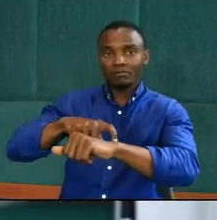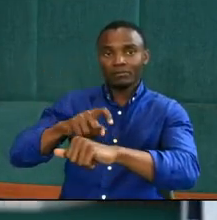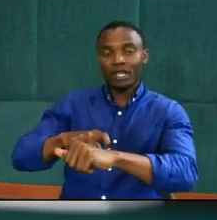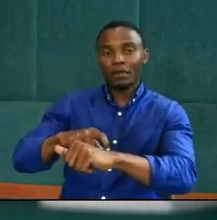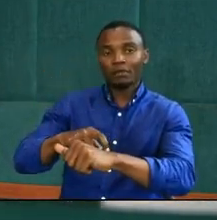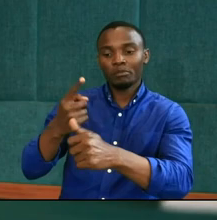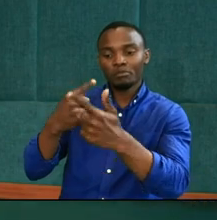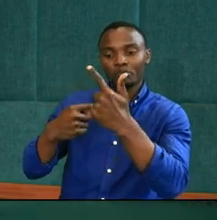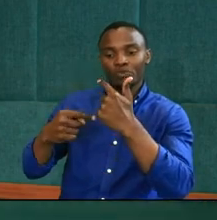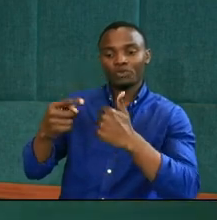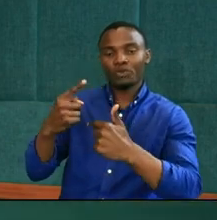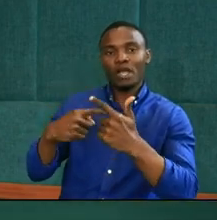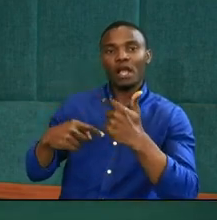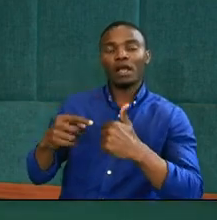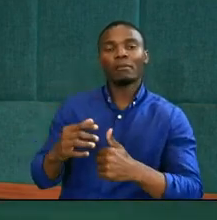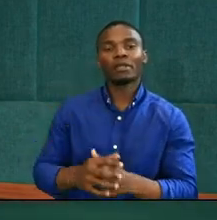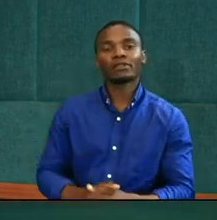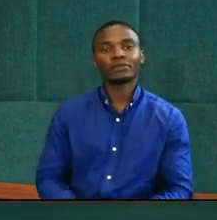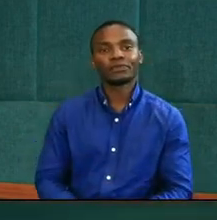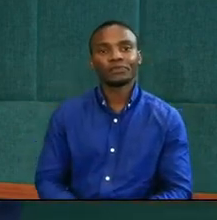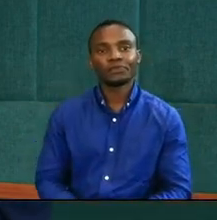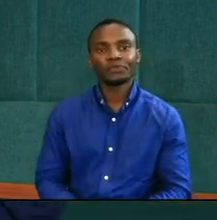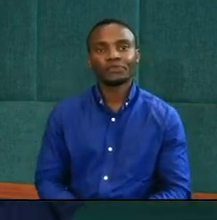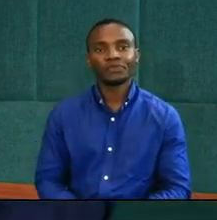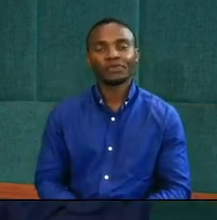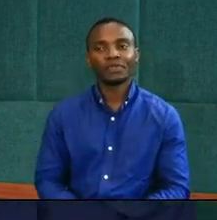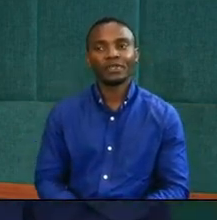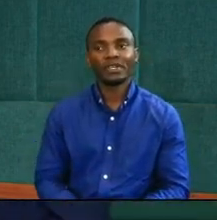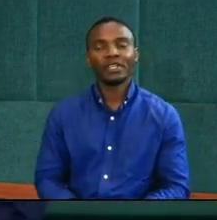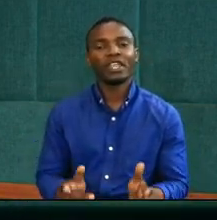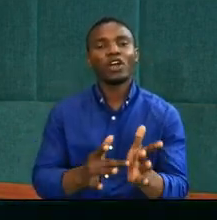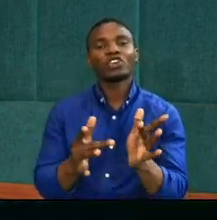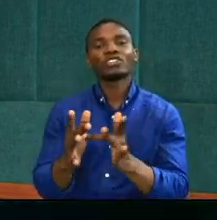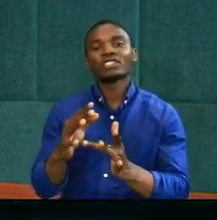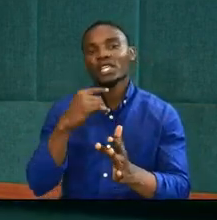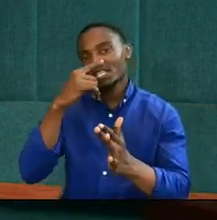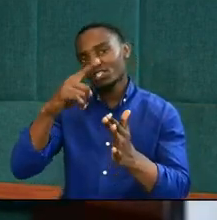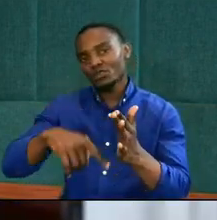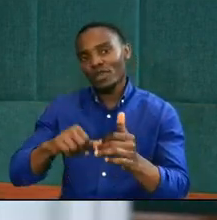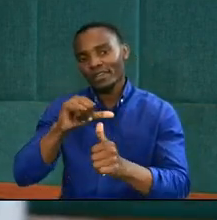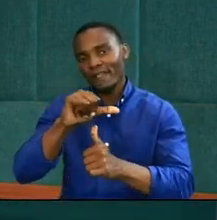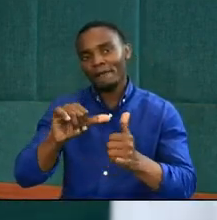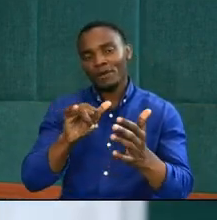coming. The summer is coming. So here's what Jesus says about that.